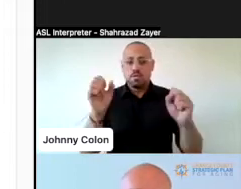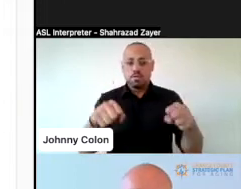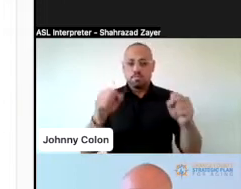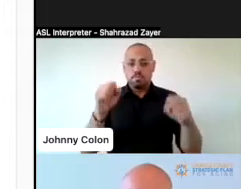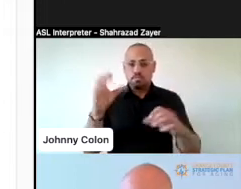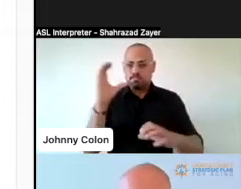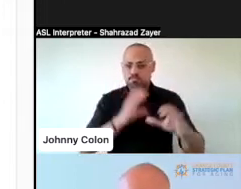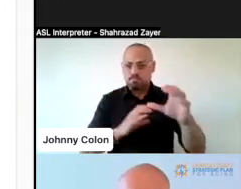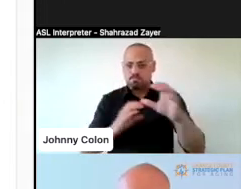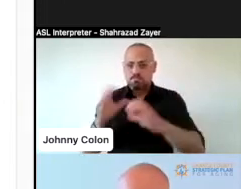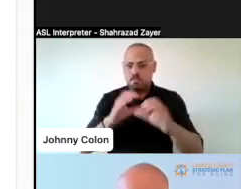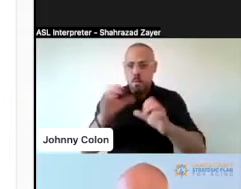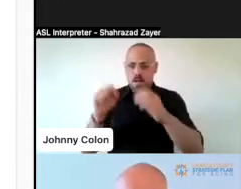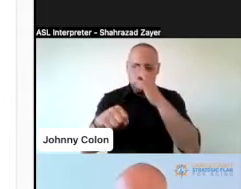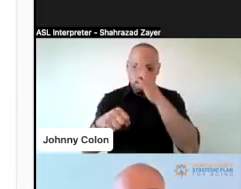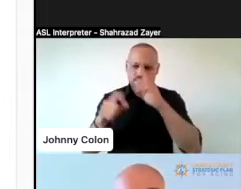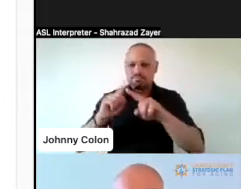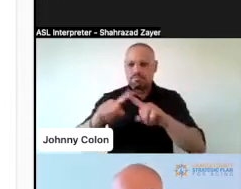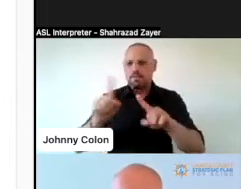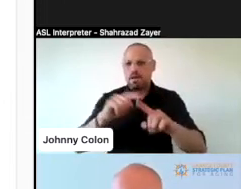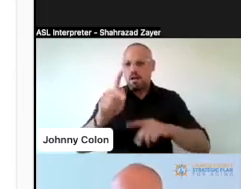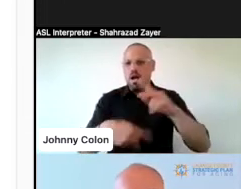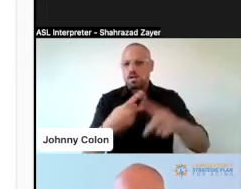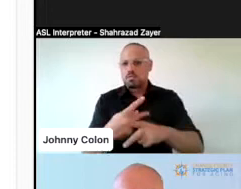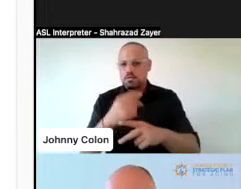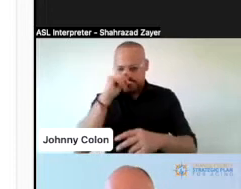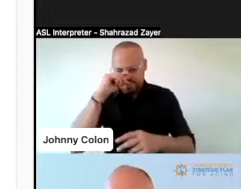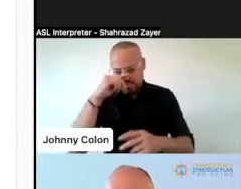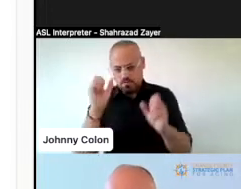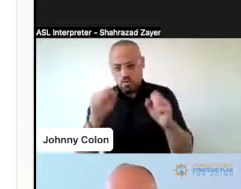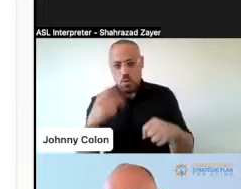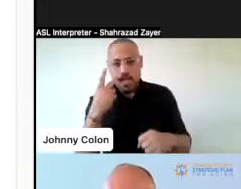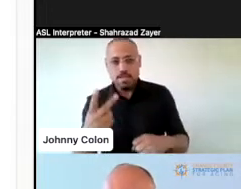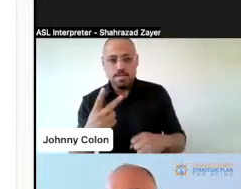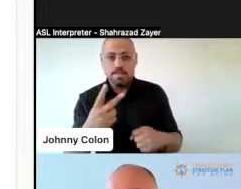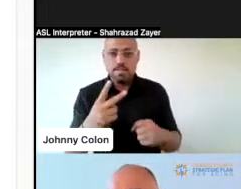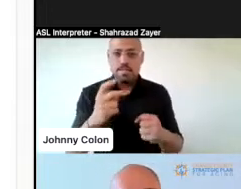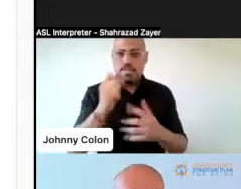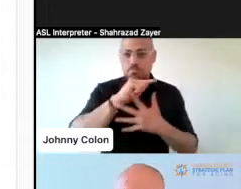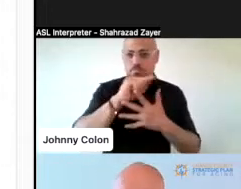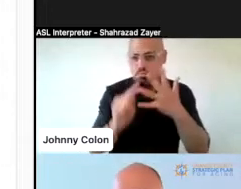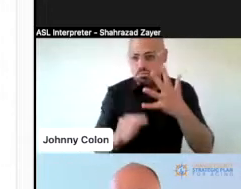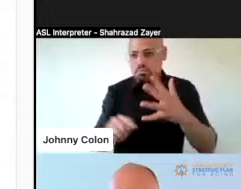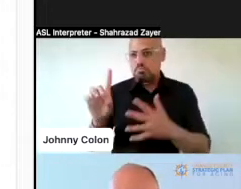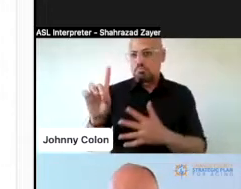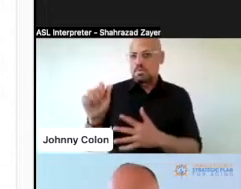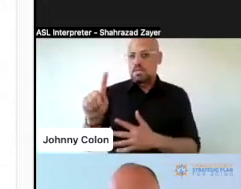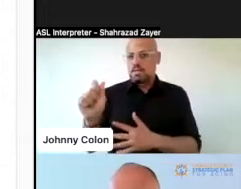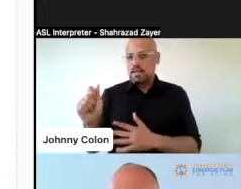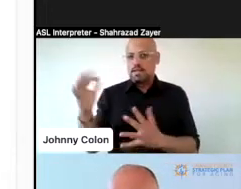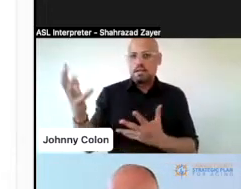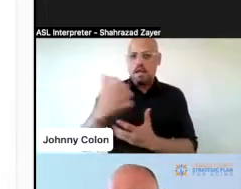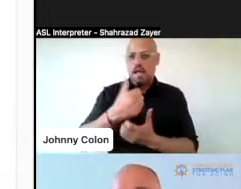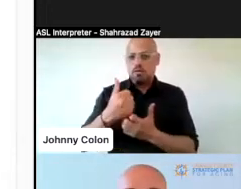search by them by different type. So you can see all of the aggregated data reports, for instance, that we have